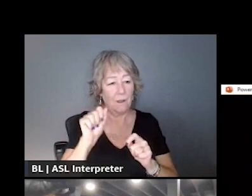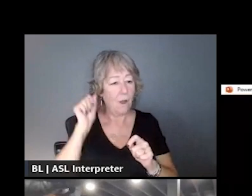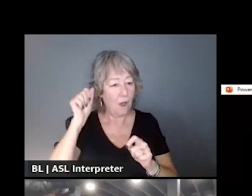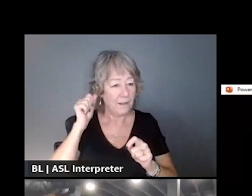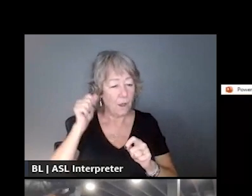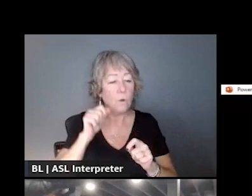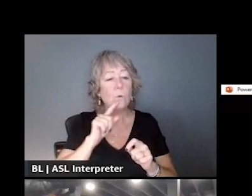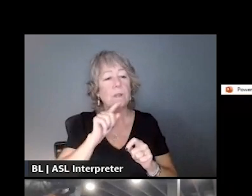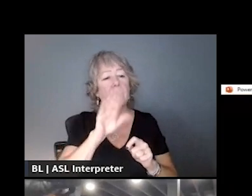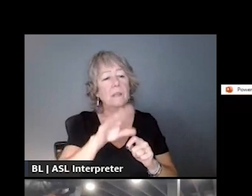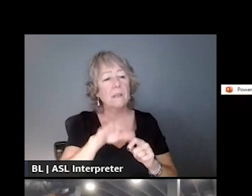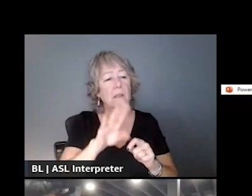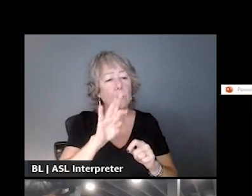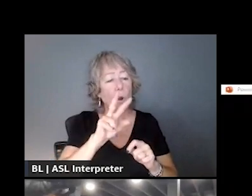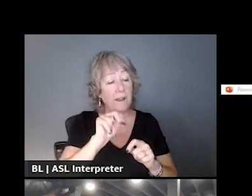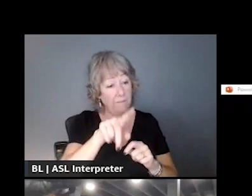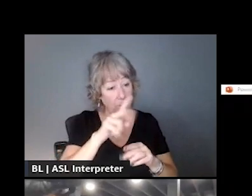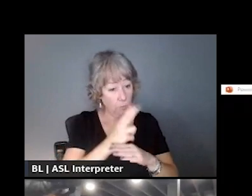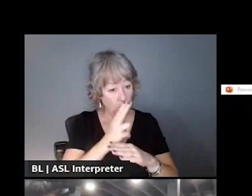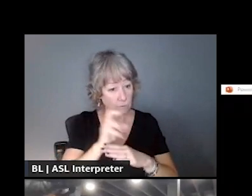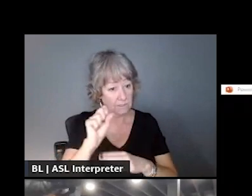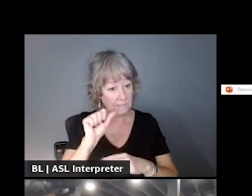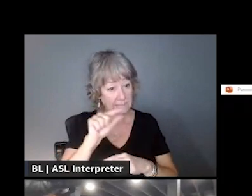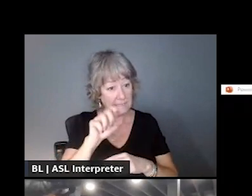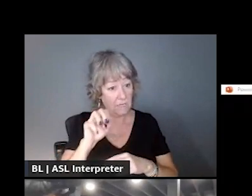used SageMaker at all?